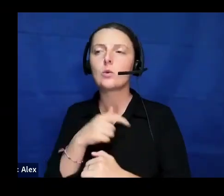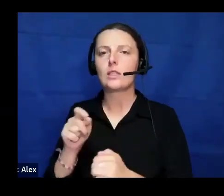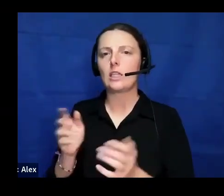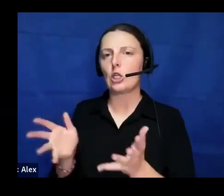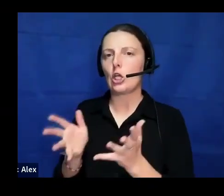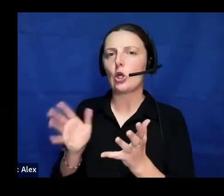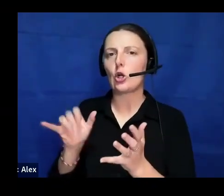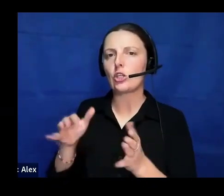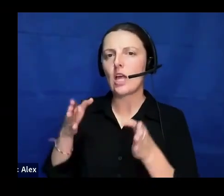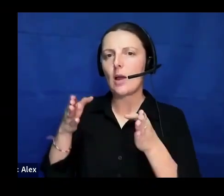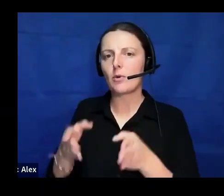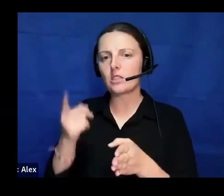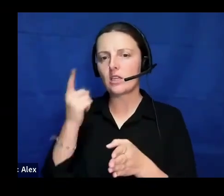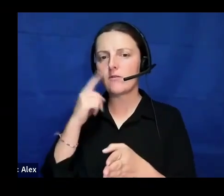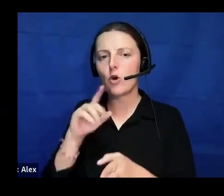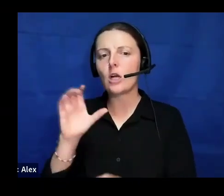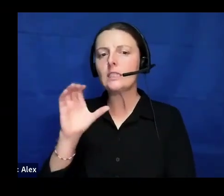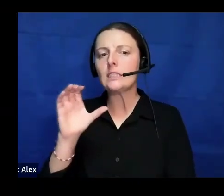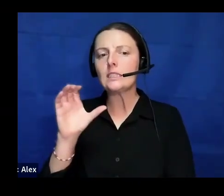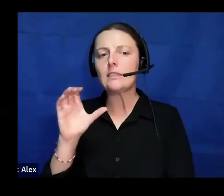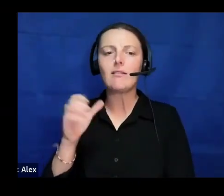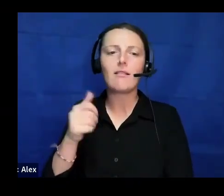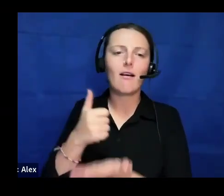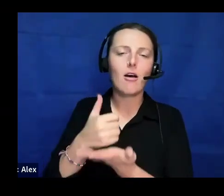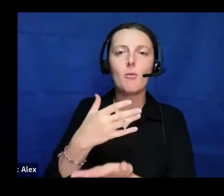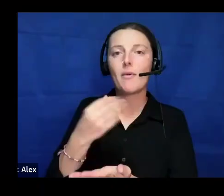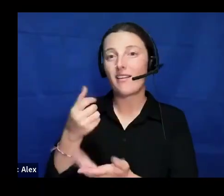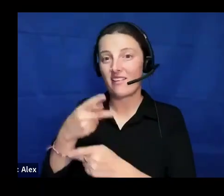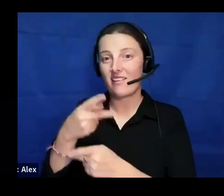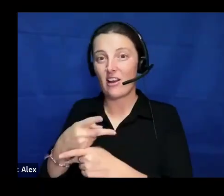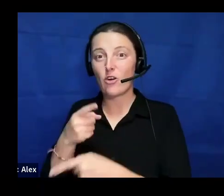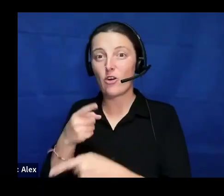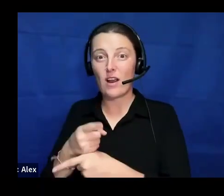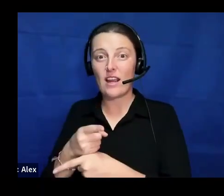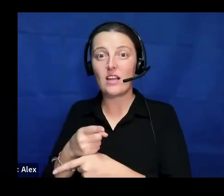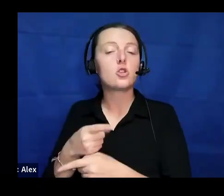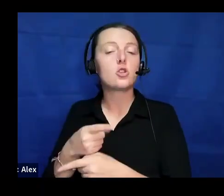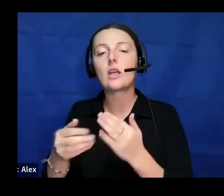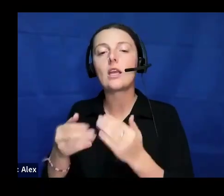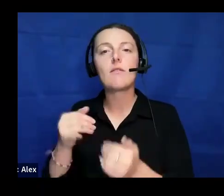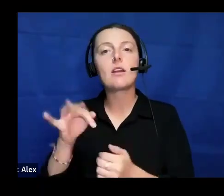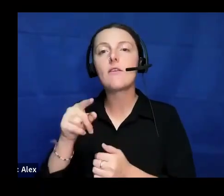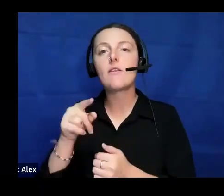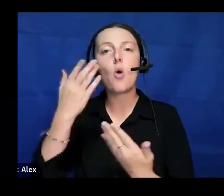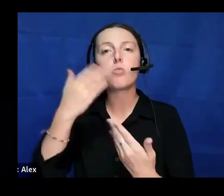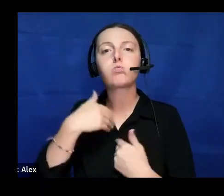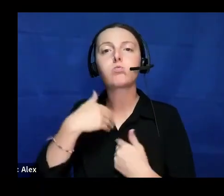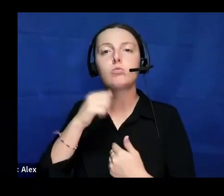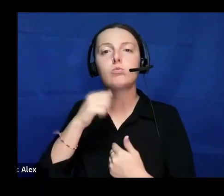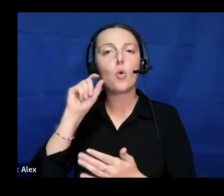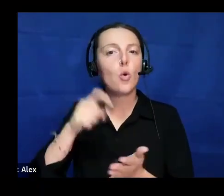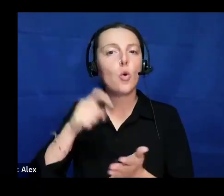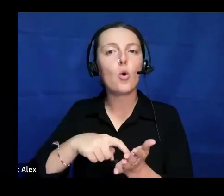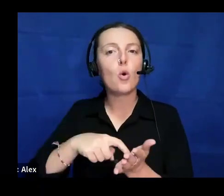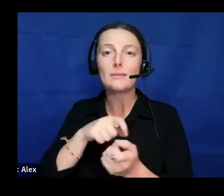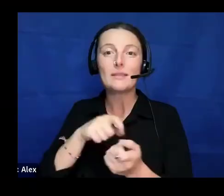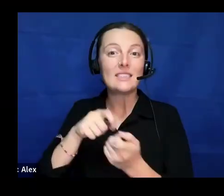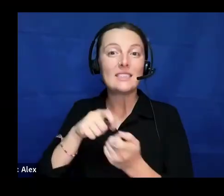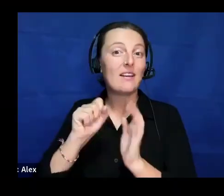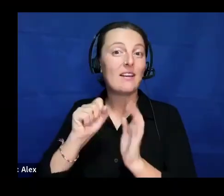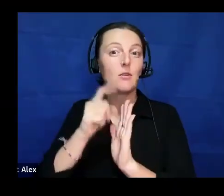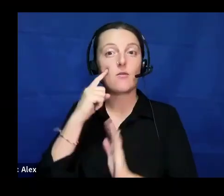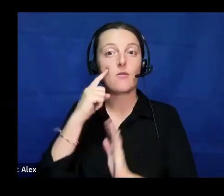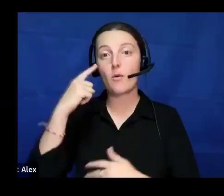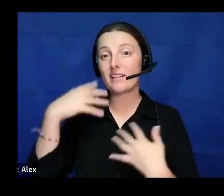help and care, right? So even if you might not notice specific symptoms around mental health, a mental health